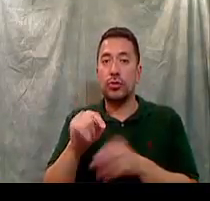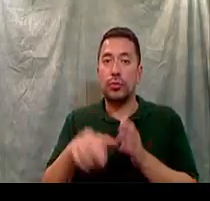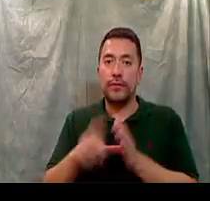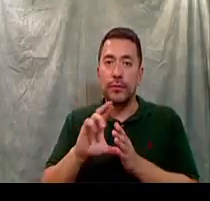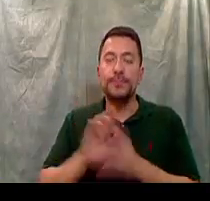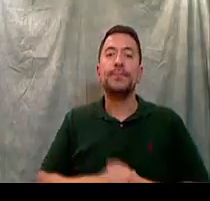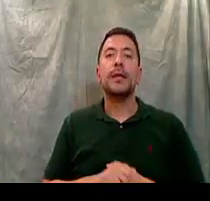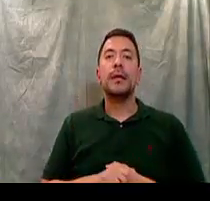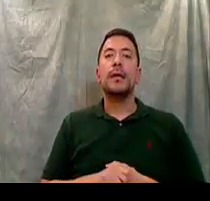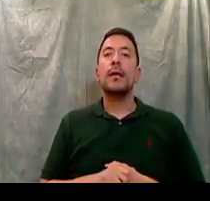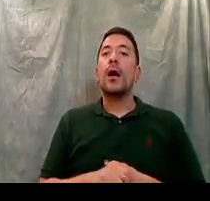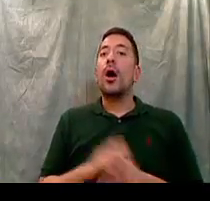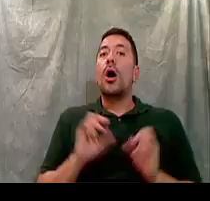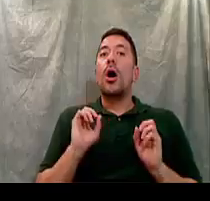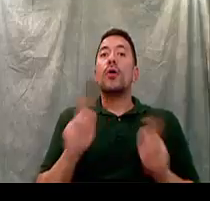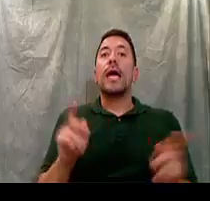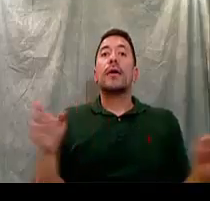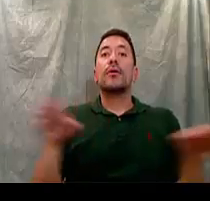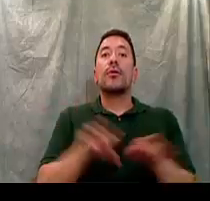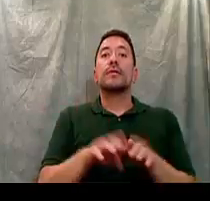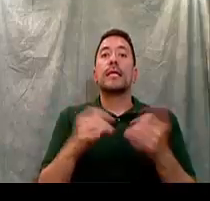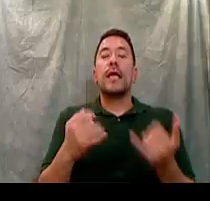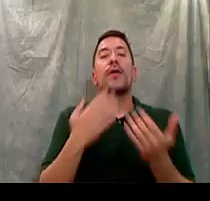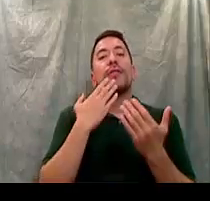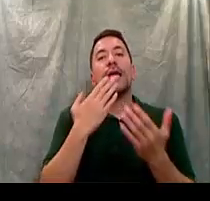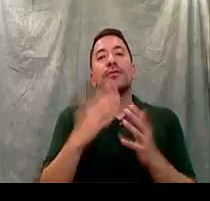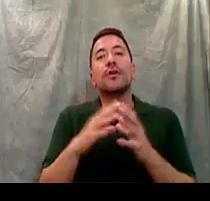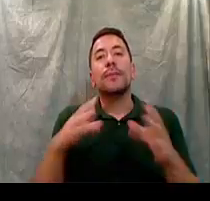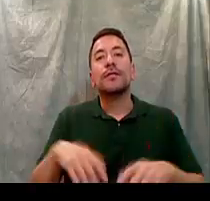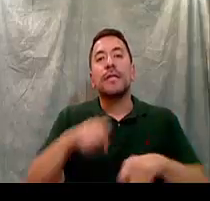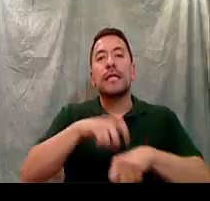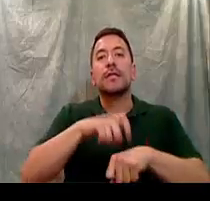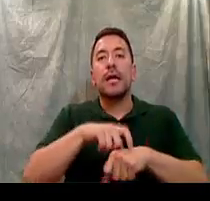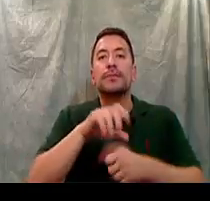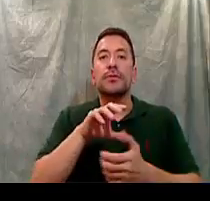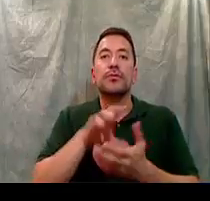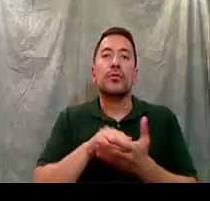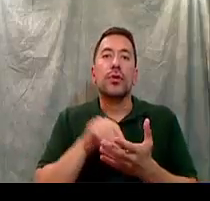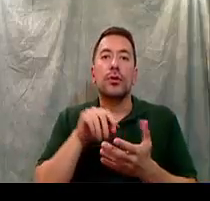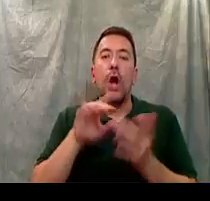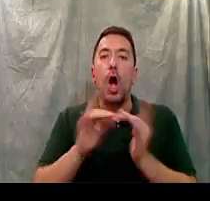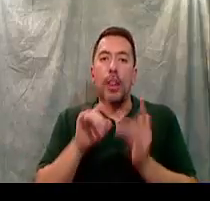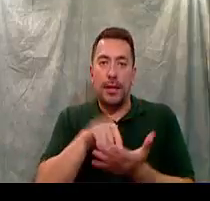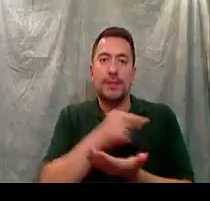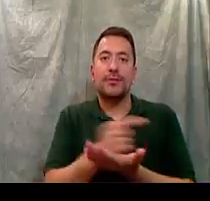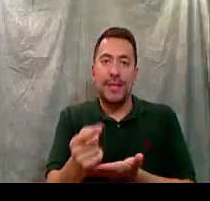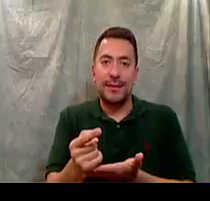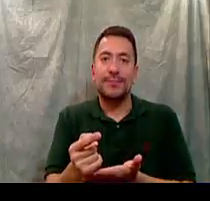With that, I'm signing off, and thank you so much for taking the time to learn online with me this week.